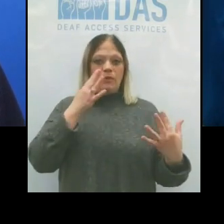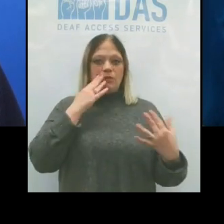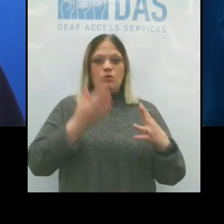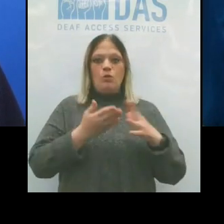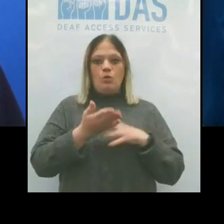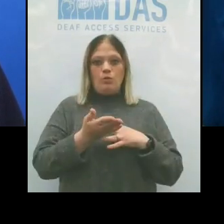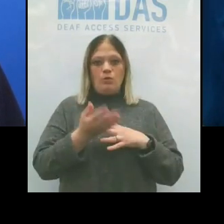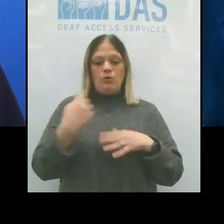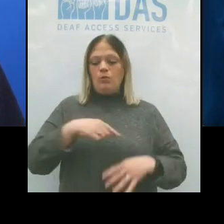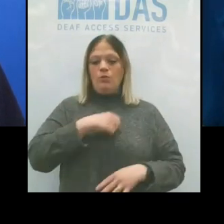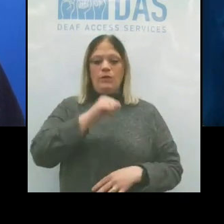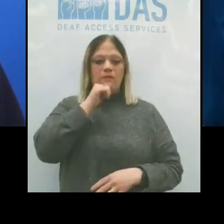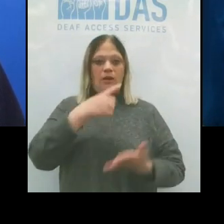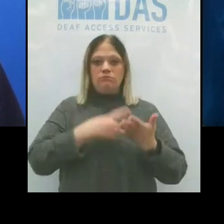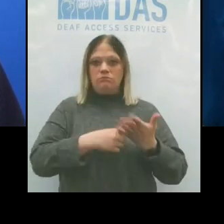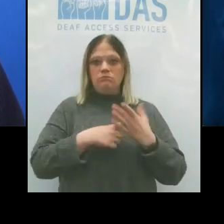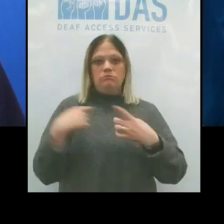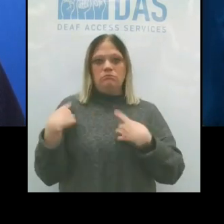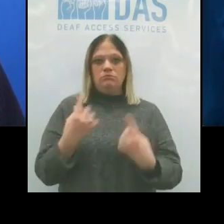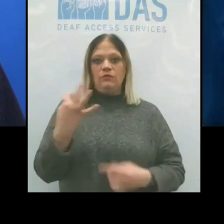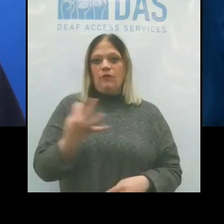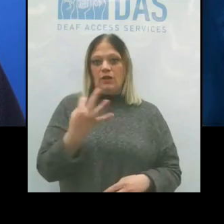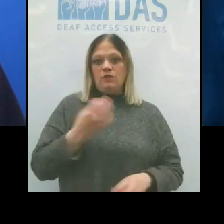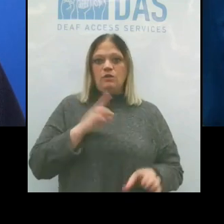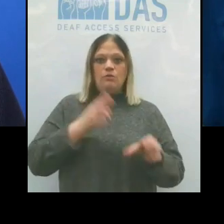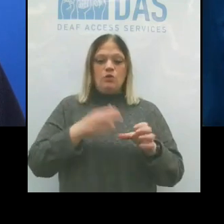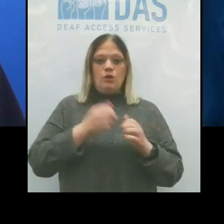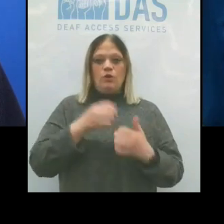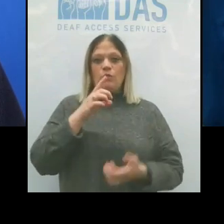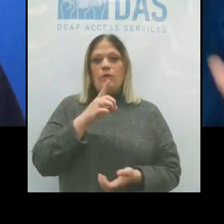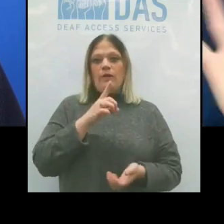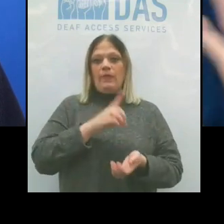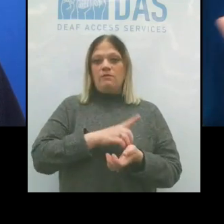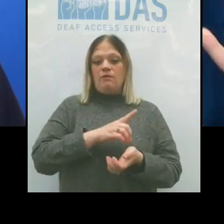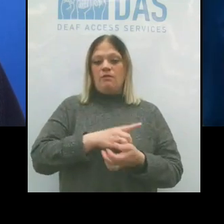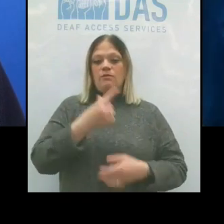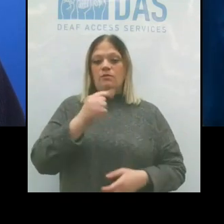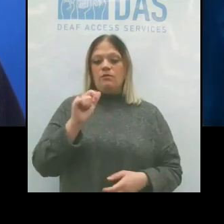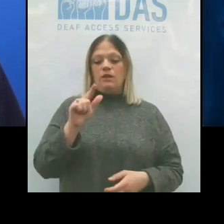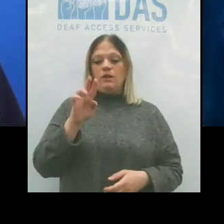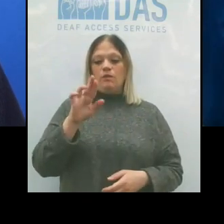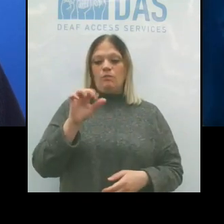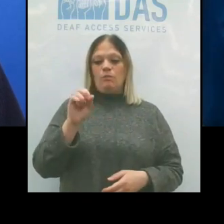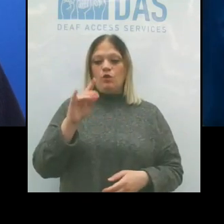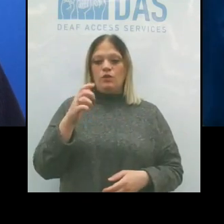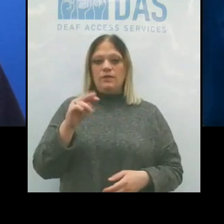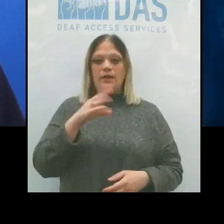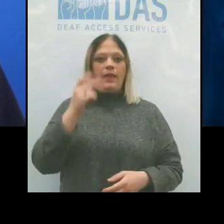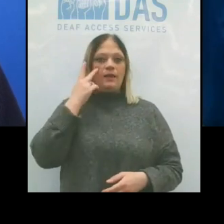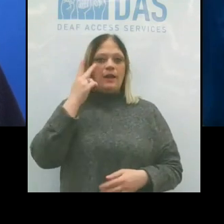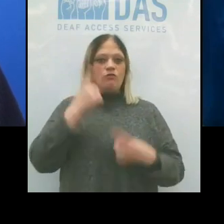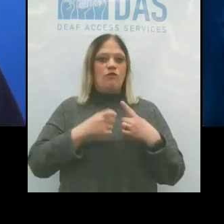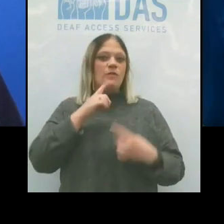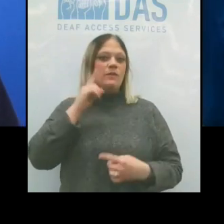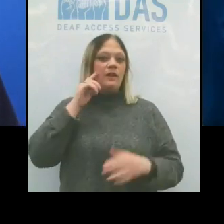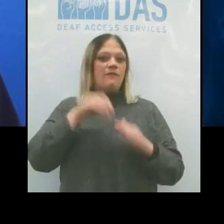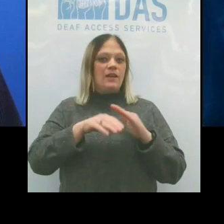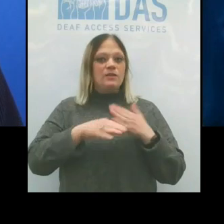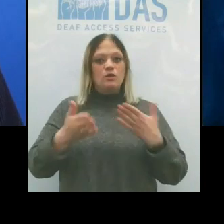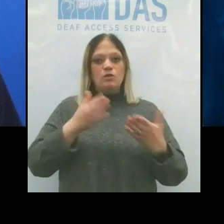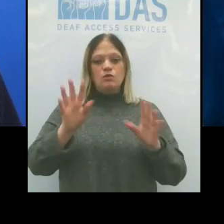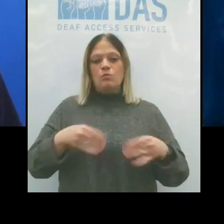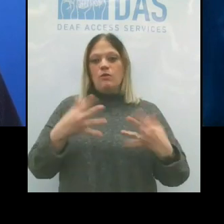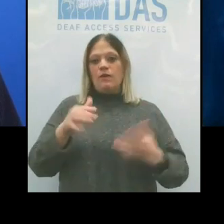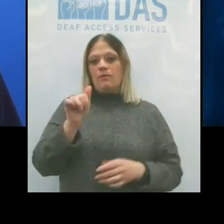as we haven't talked to you since Friday. I'm joined by Dr. Gail Burstein, our Health Commissioner, as well as Kendra from Deaf Access Services who will be